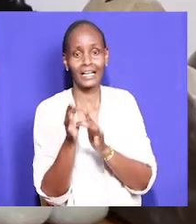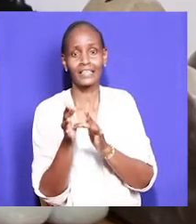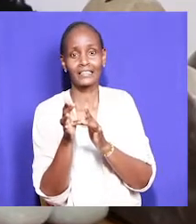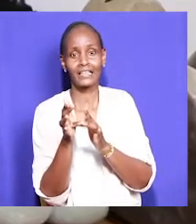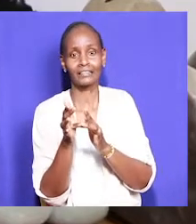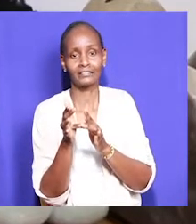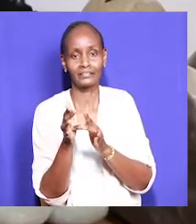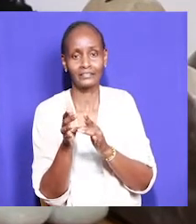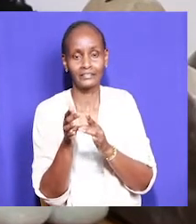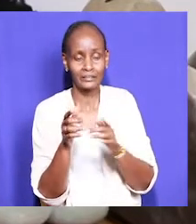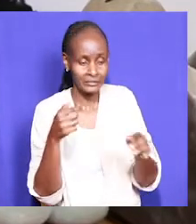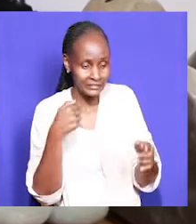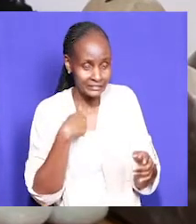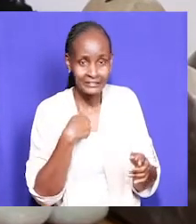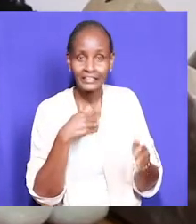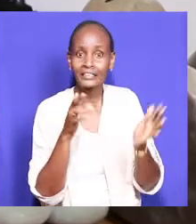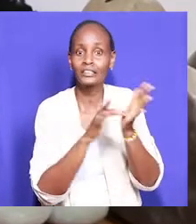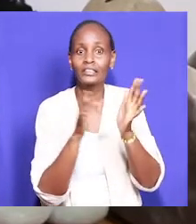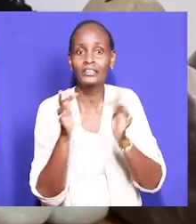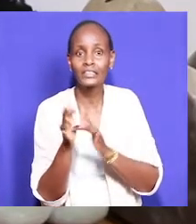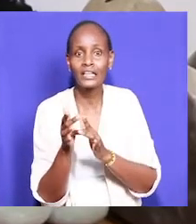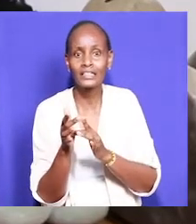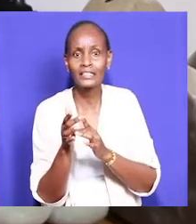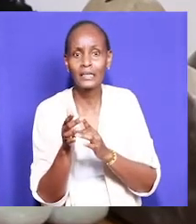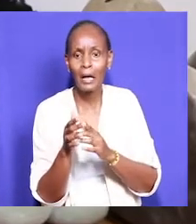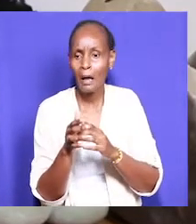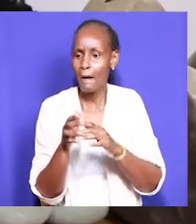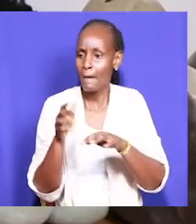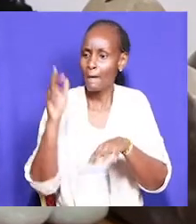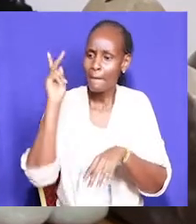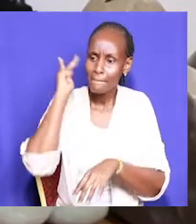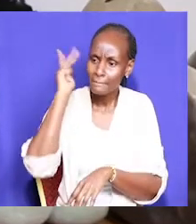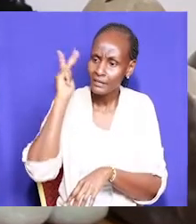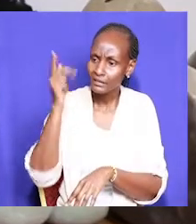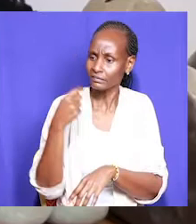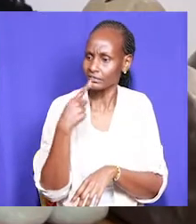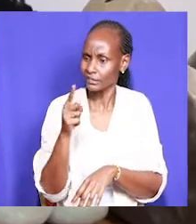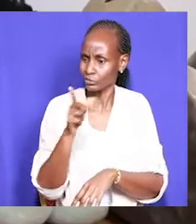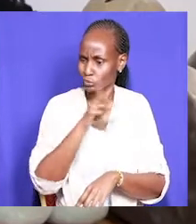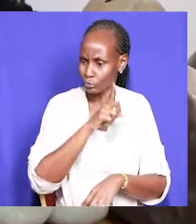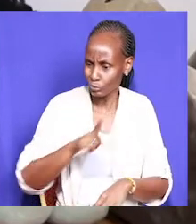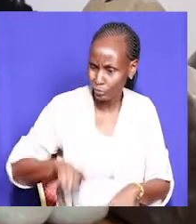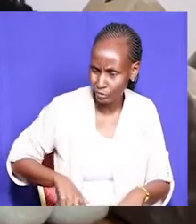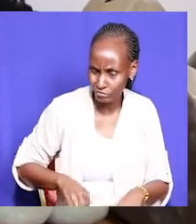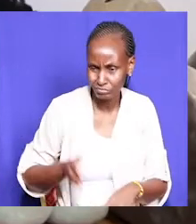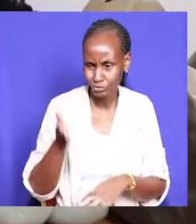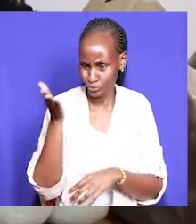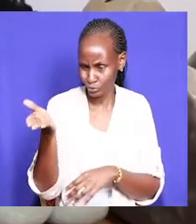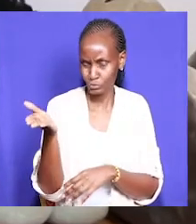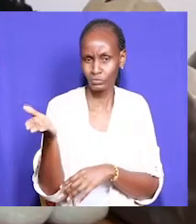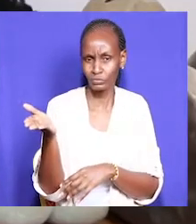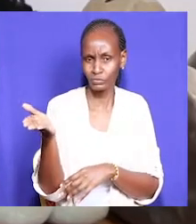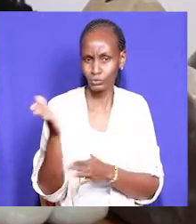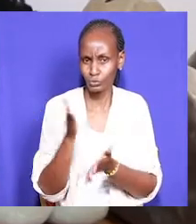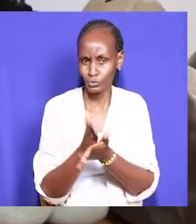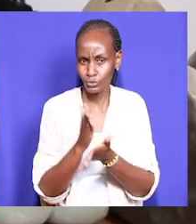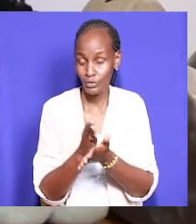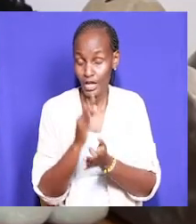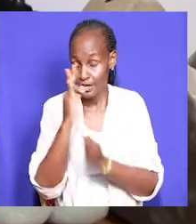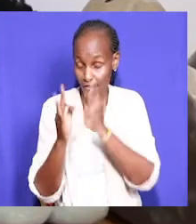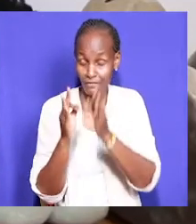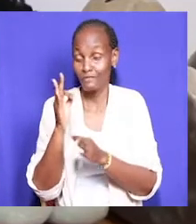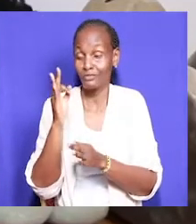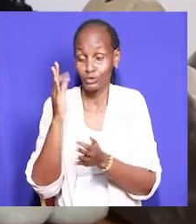is Jesus." Then Peter said, "Lord, is that you? If it is really